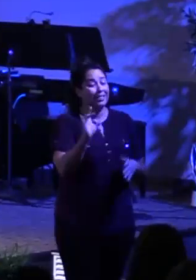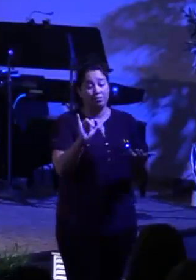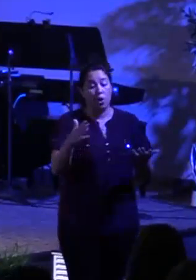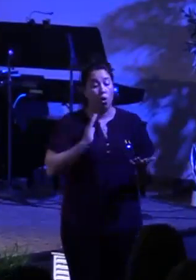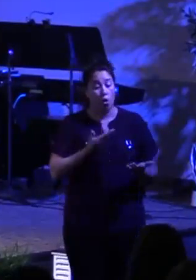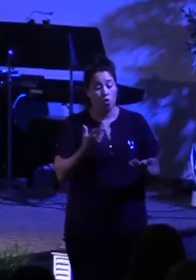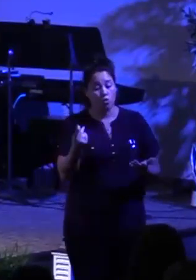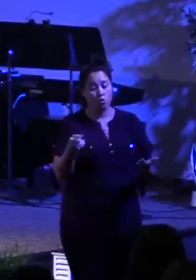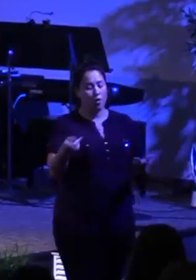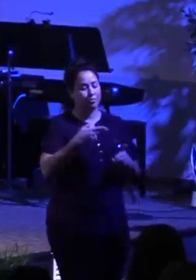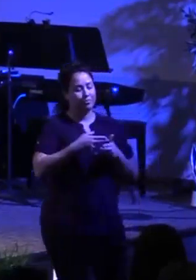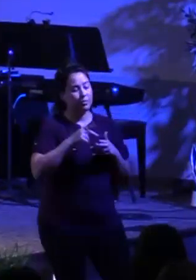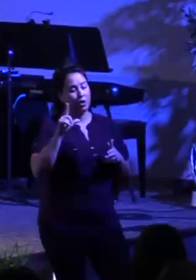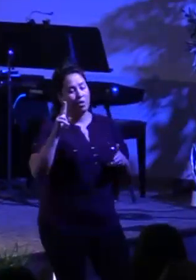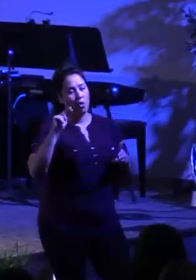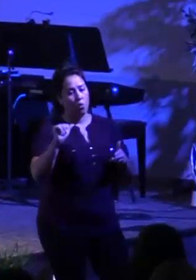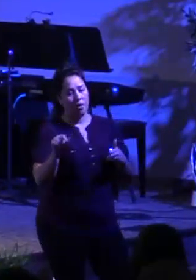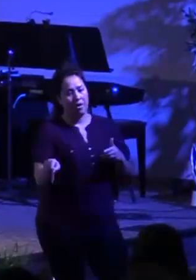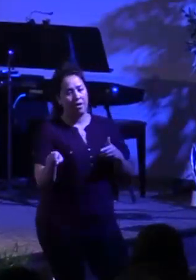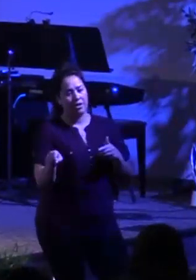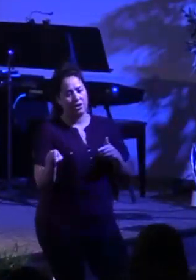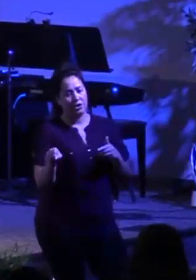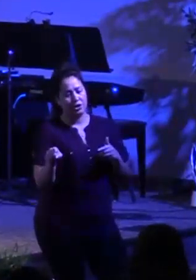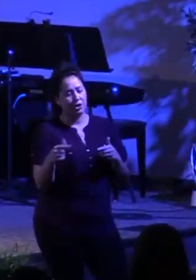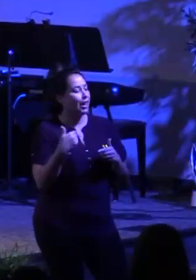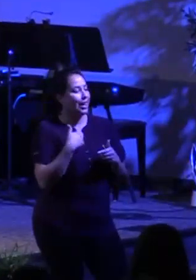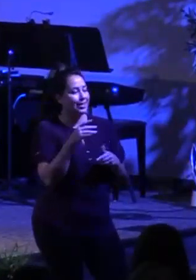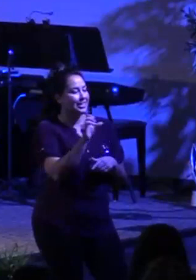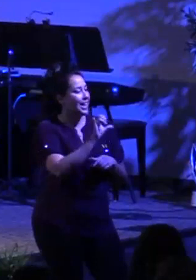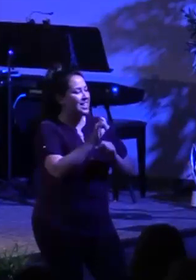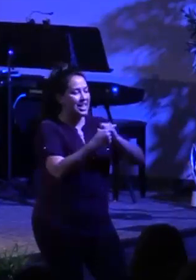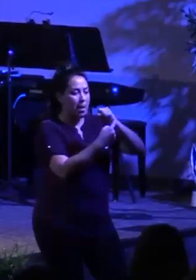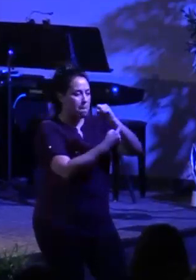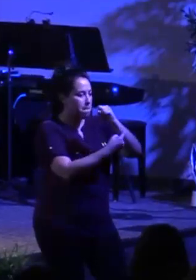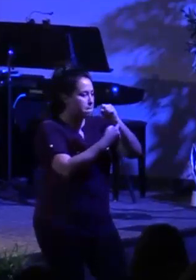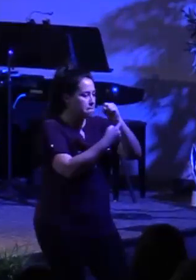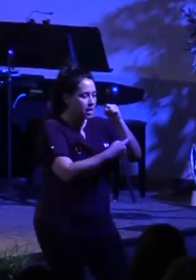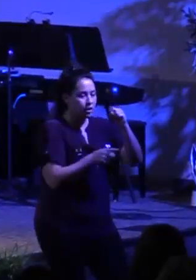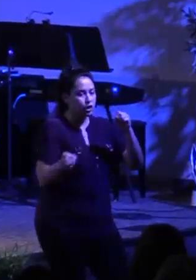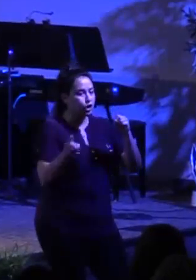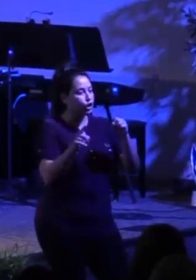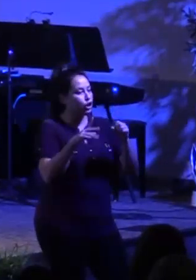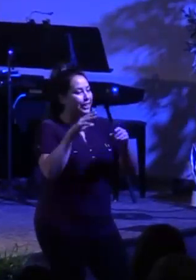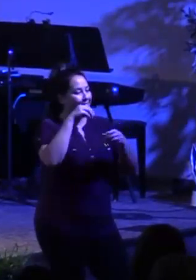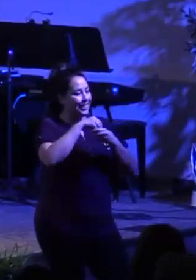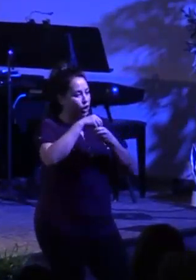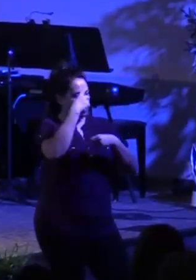Luna, and she has that same reptilian brain. She's programmed in her to be a